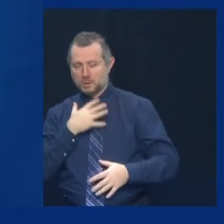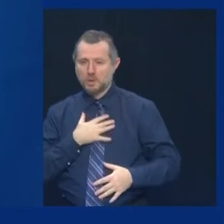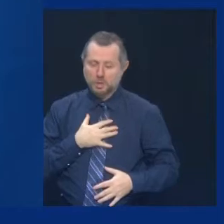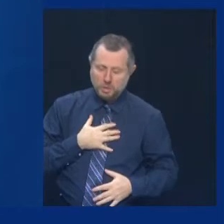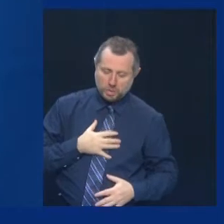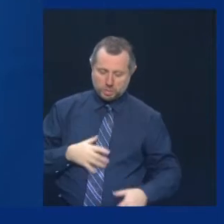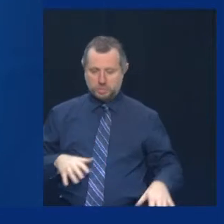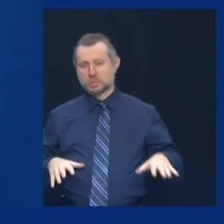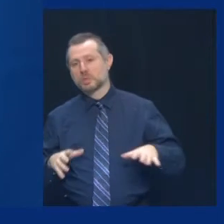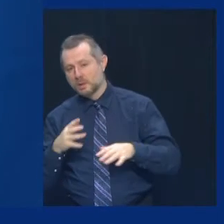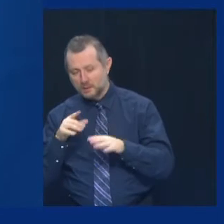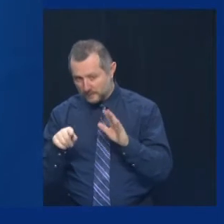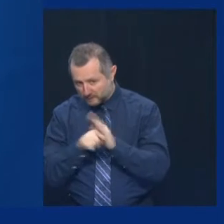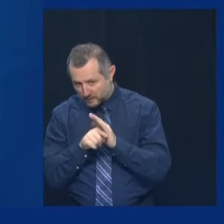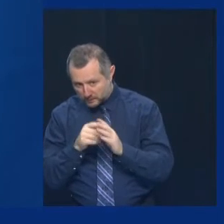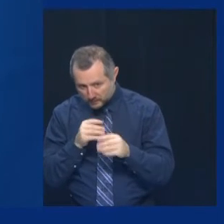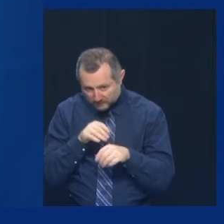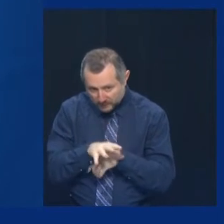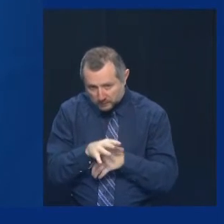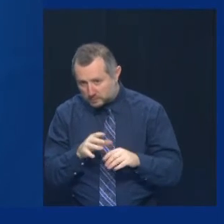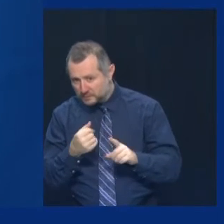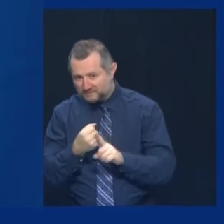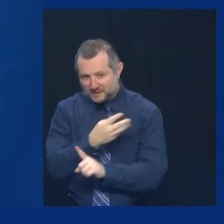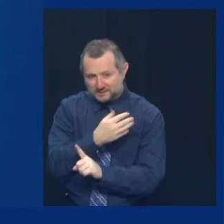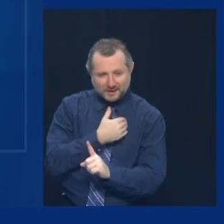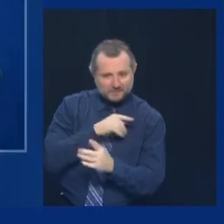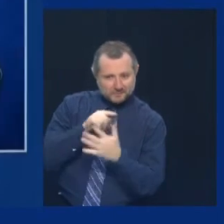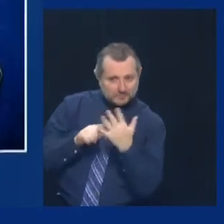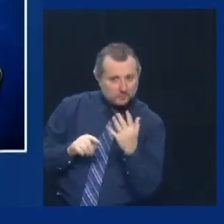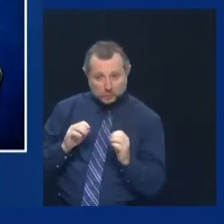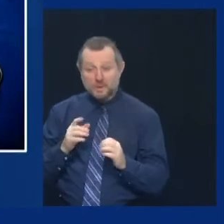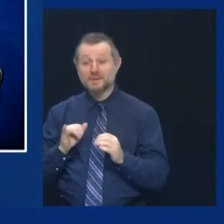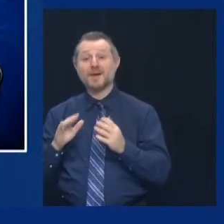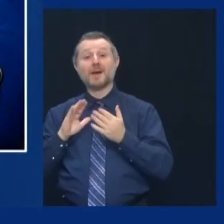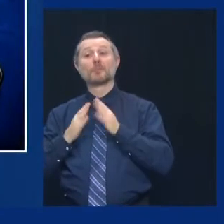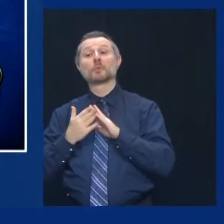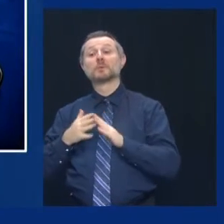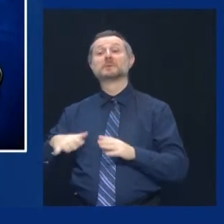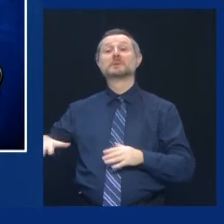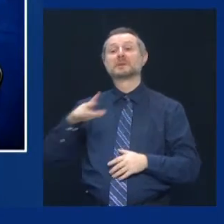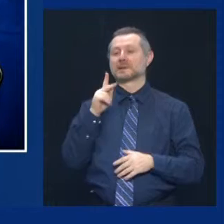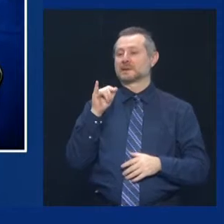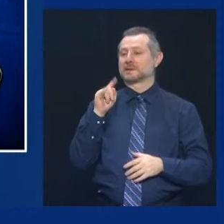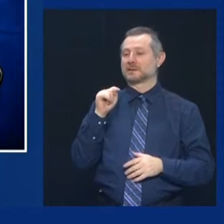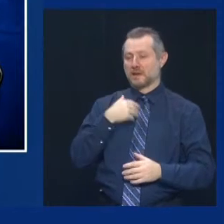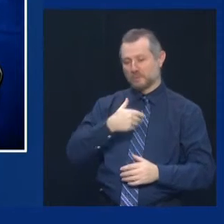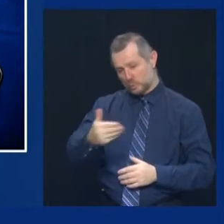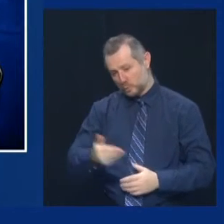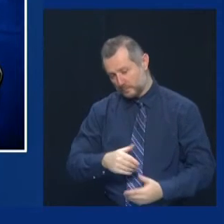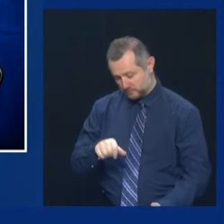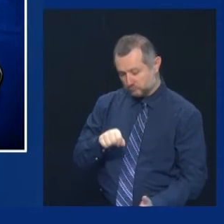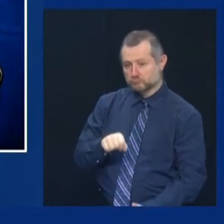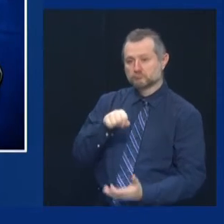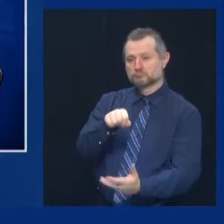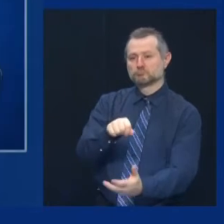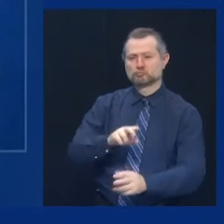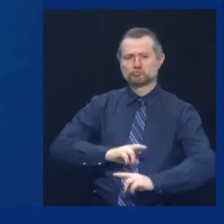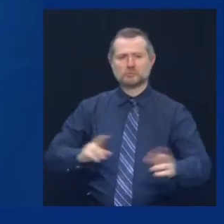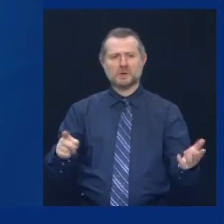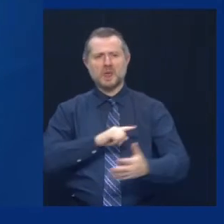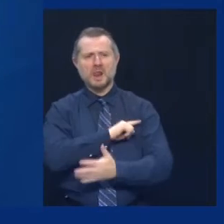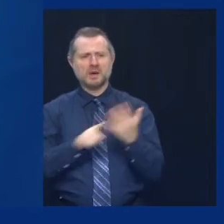But in this one community kit, all that will be present.